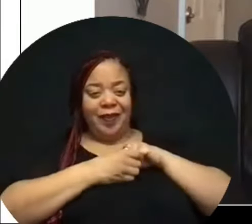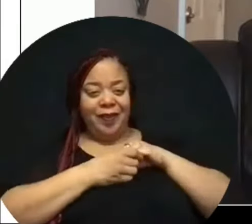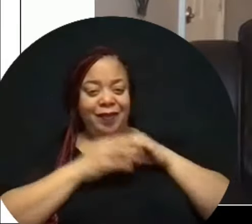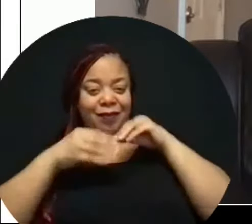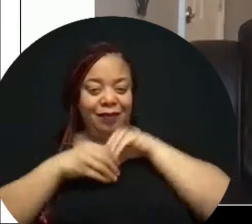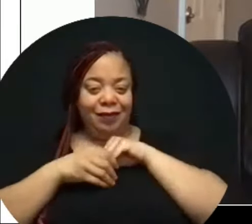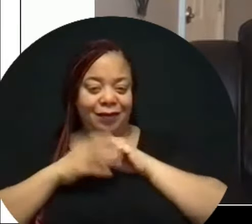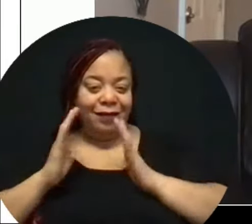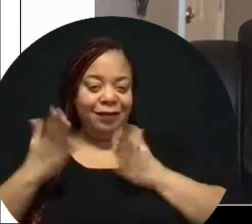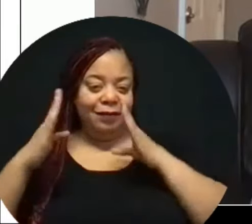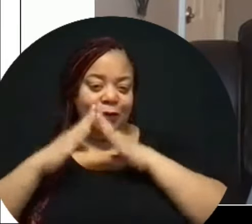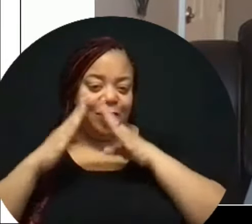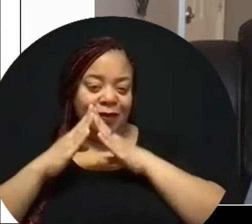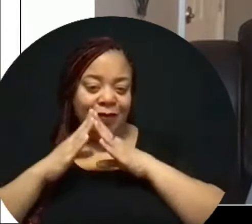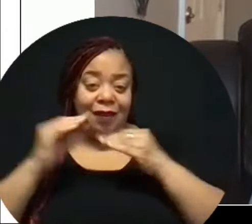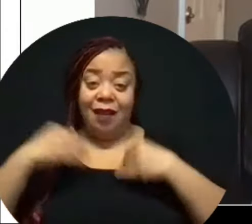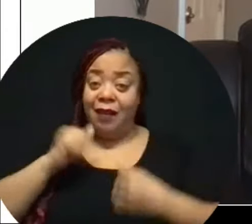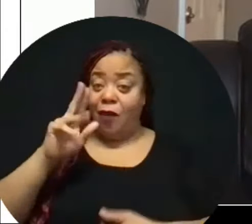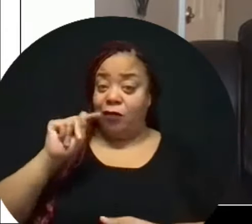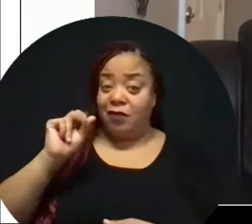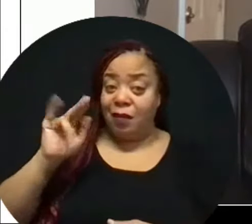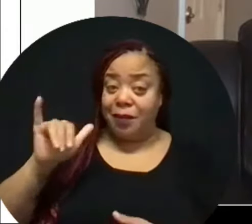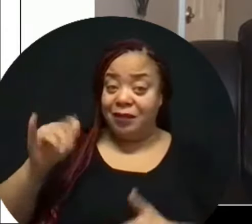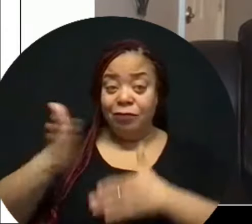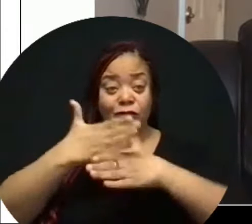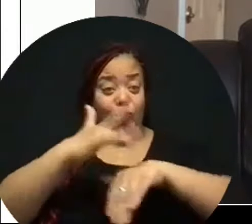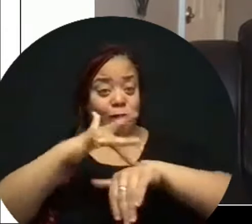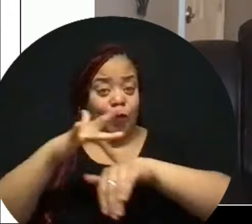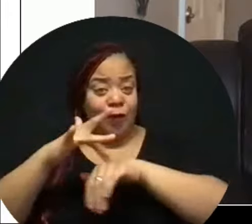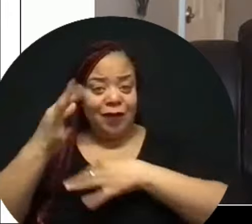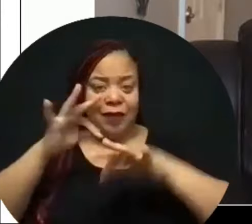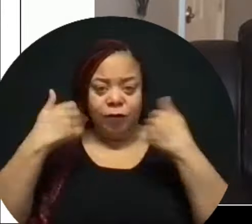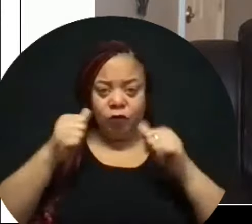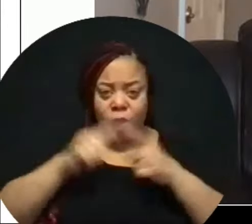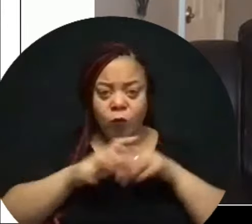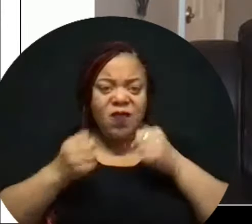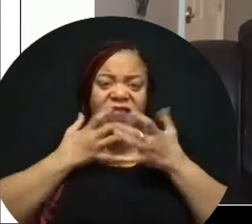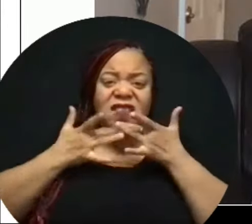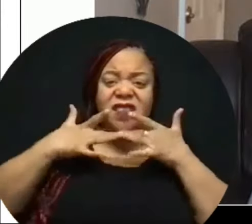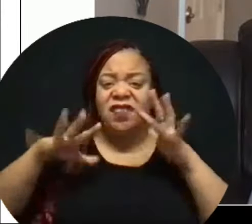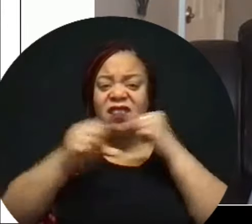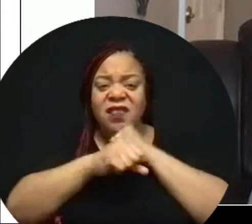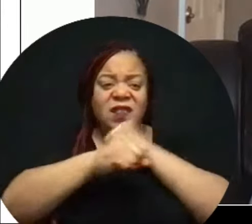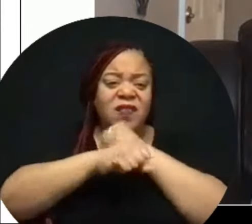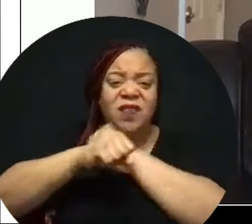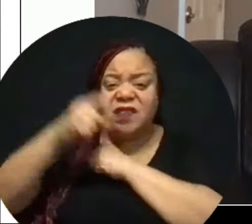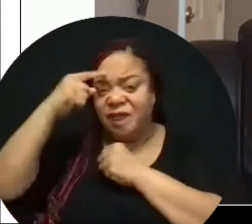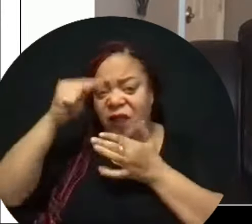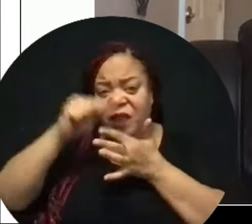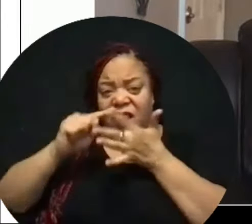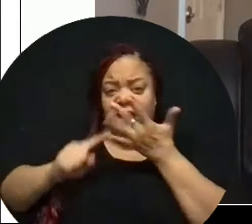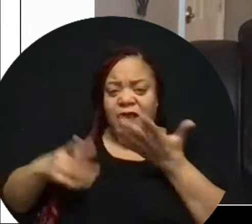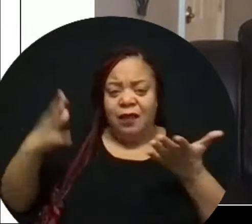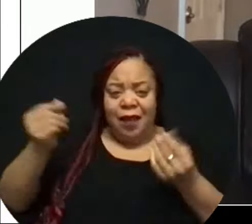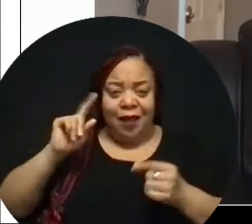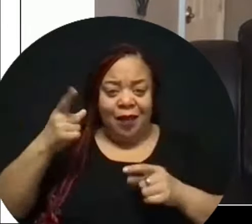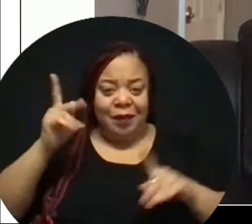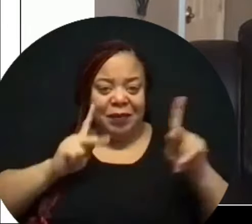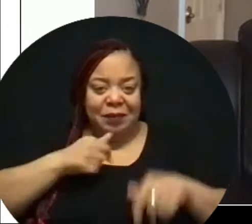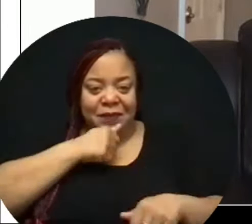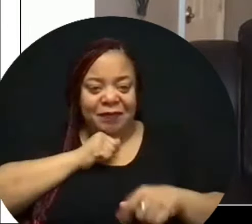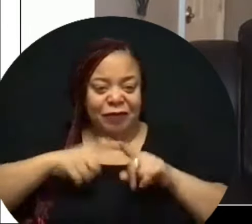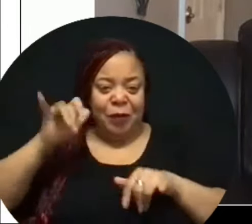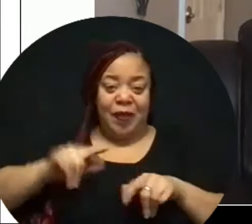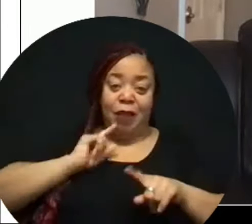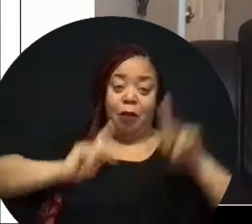dollars. That's who's going to really like not like that happening, but the rest of us are going to do way better. But we got to see it from the bottom up. If we think that it's going to happen